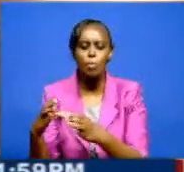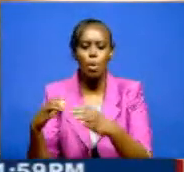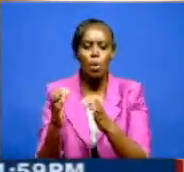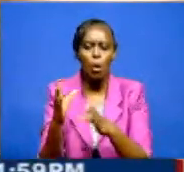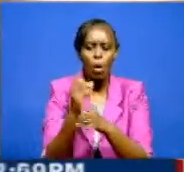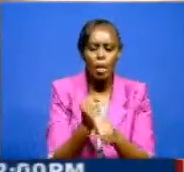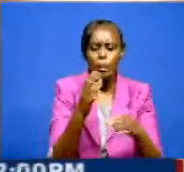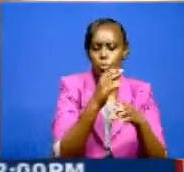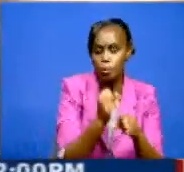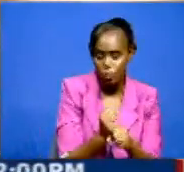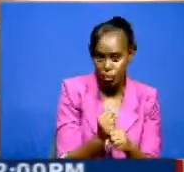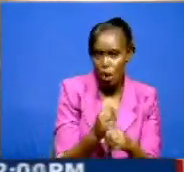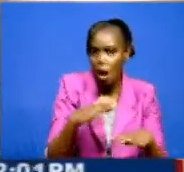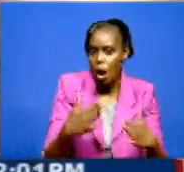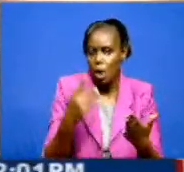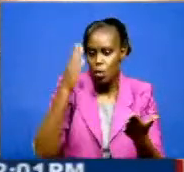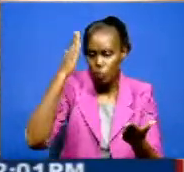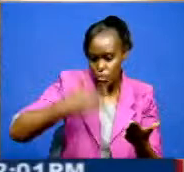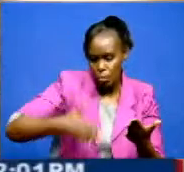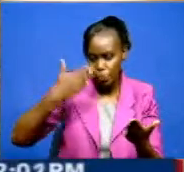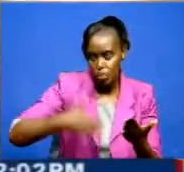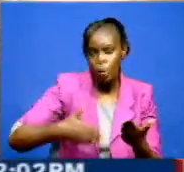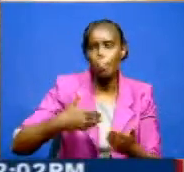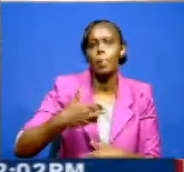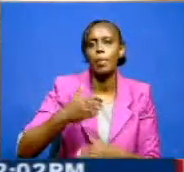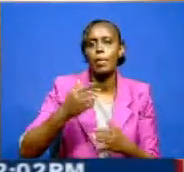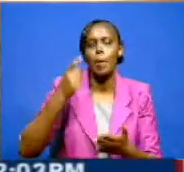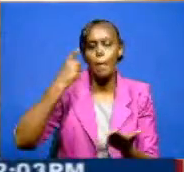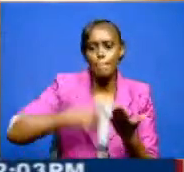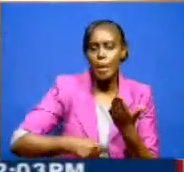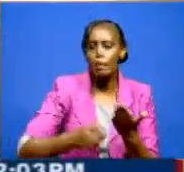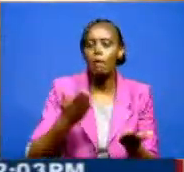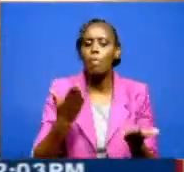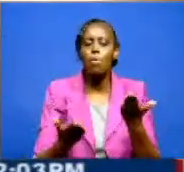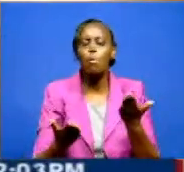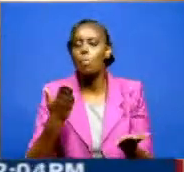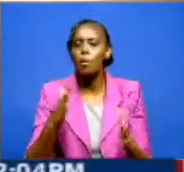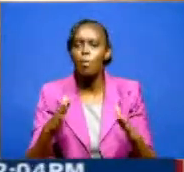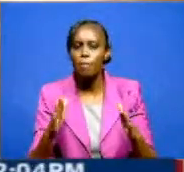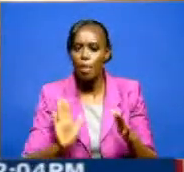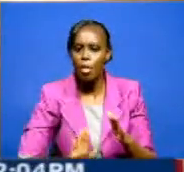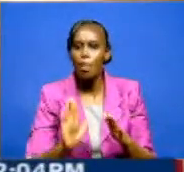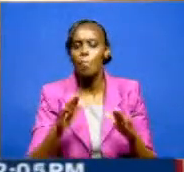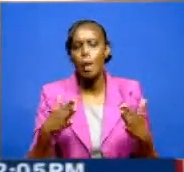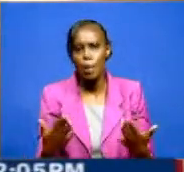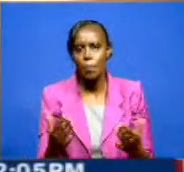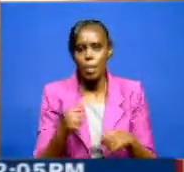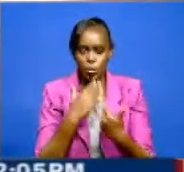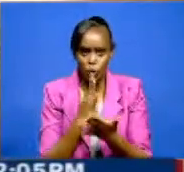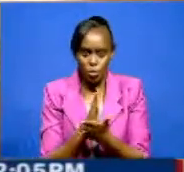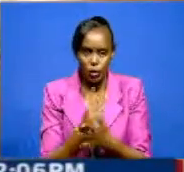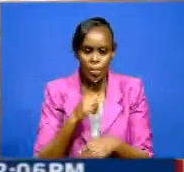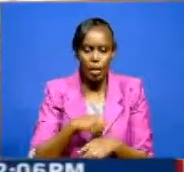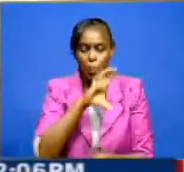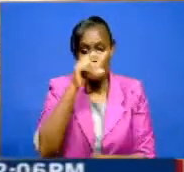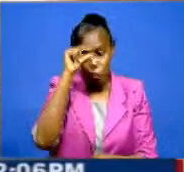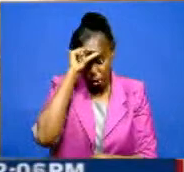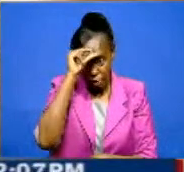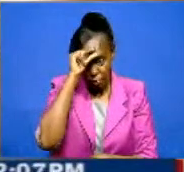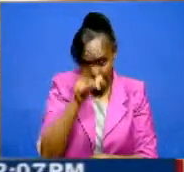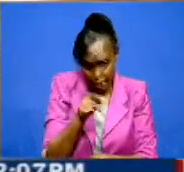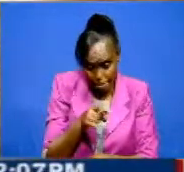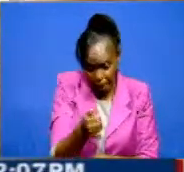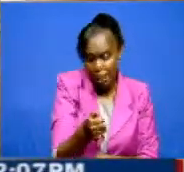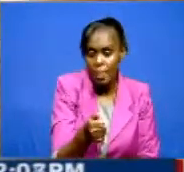stop these penalties and how do we waive them to ensure that at least, when county governments are